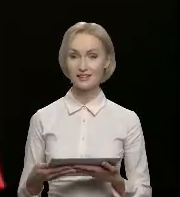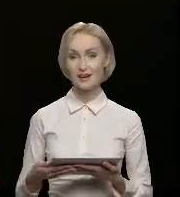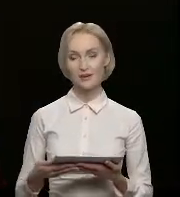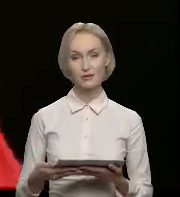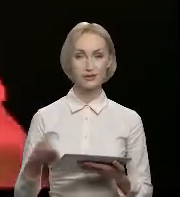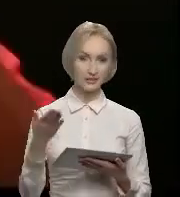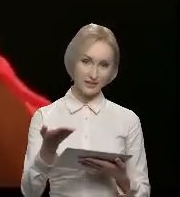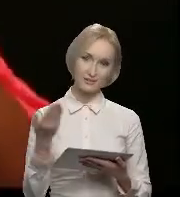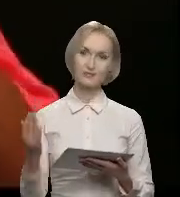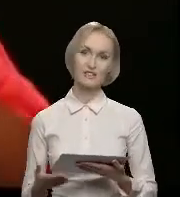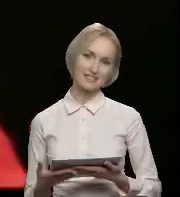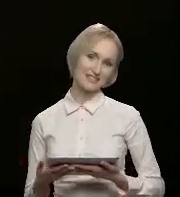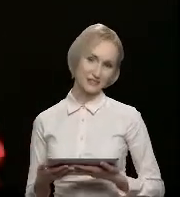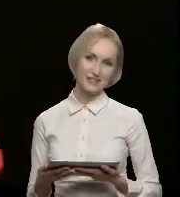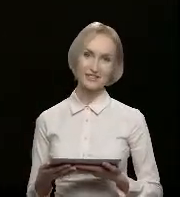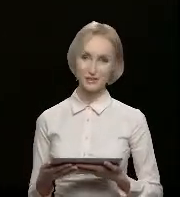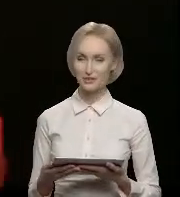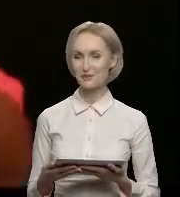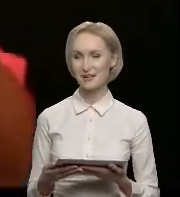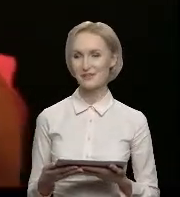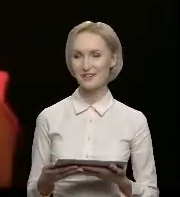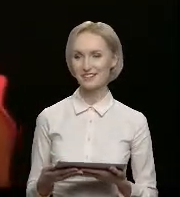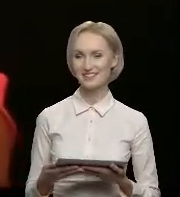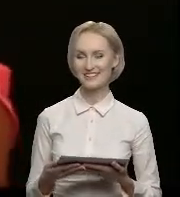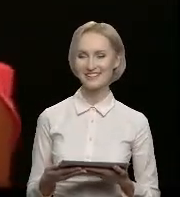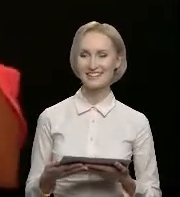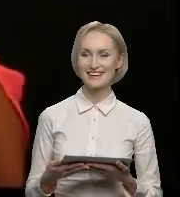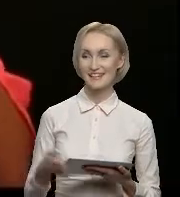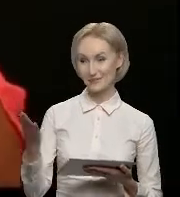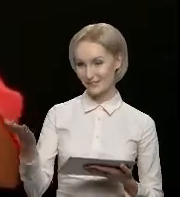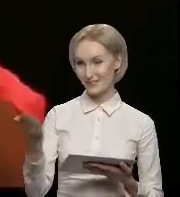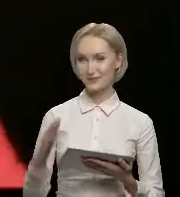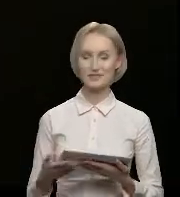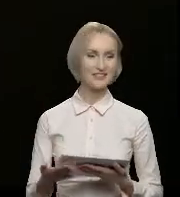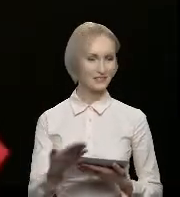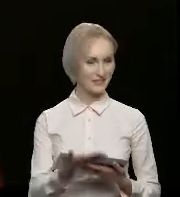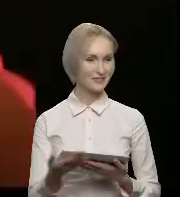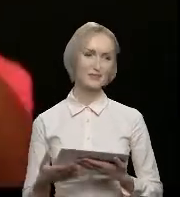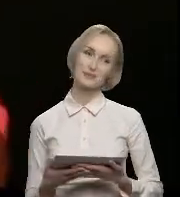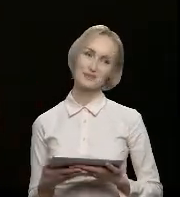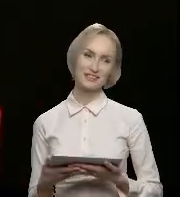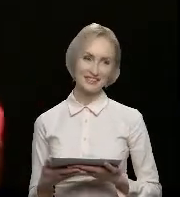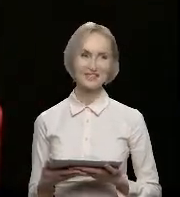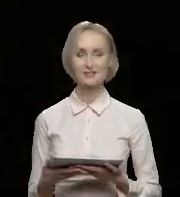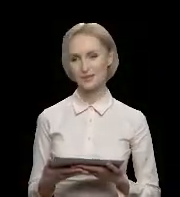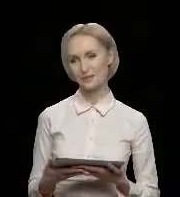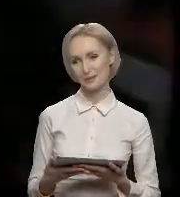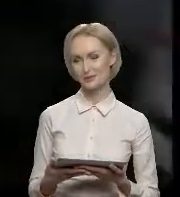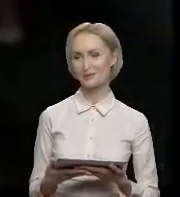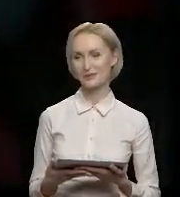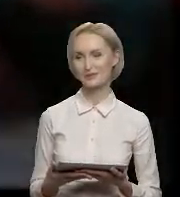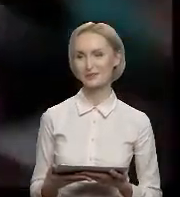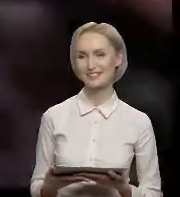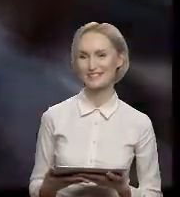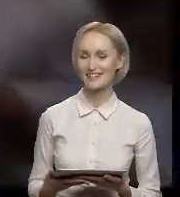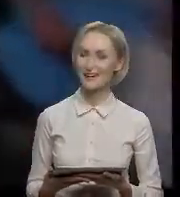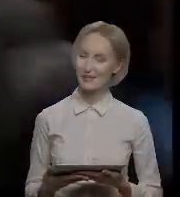can't wait for Bill Cunningham to read these results, because you are my baby's daddy.